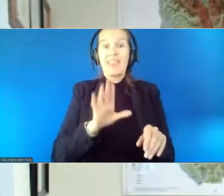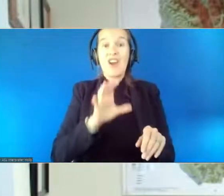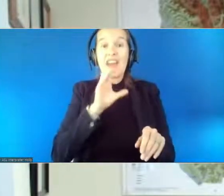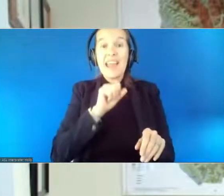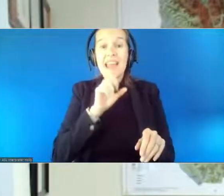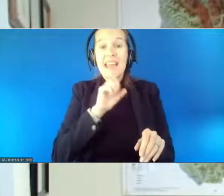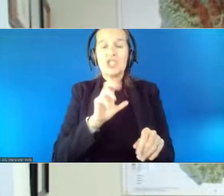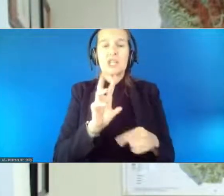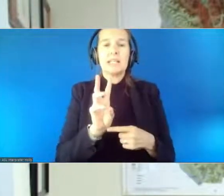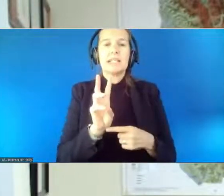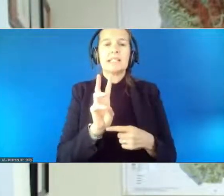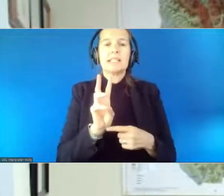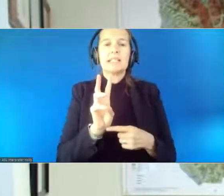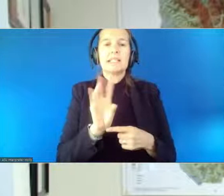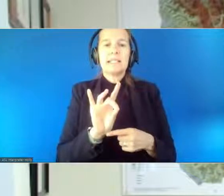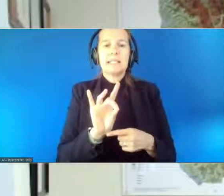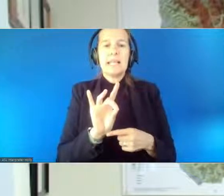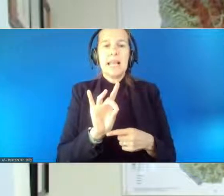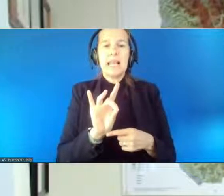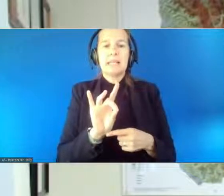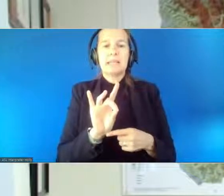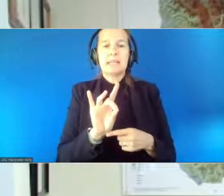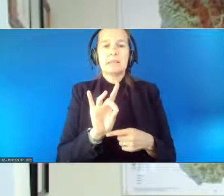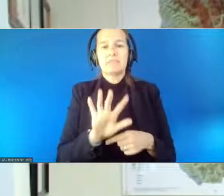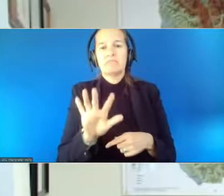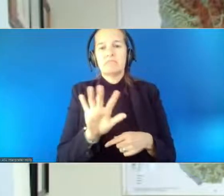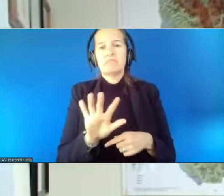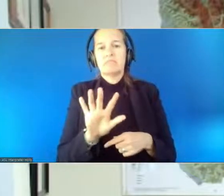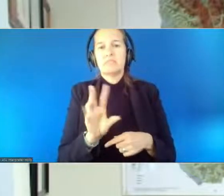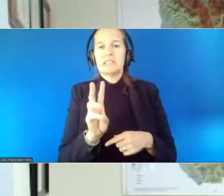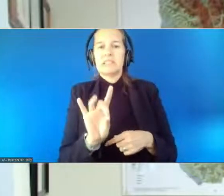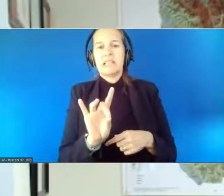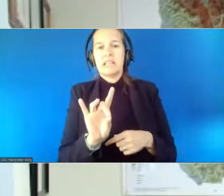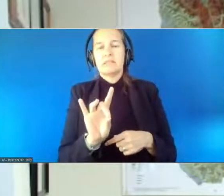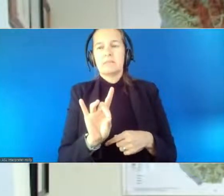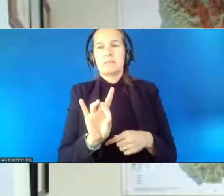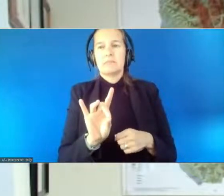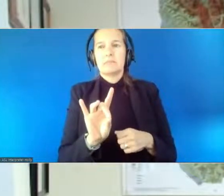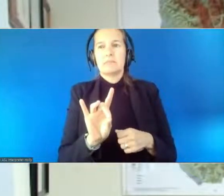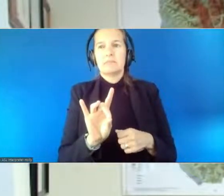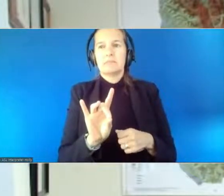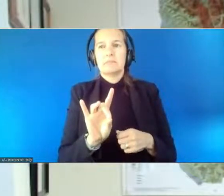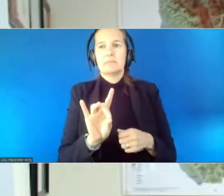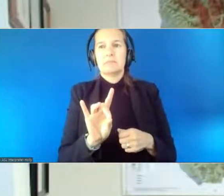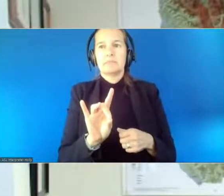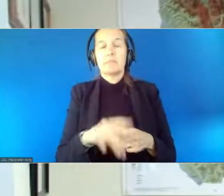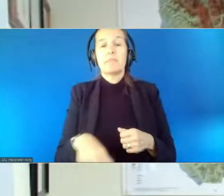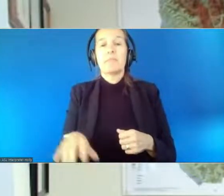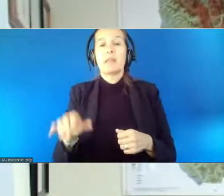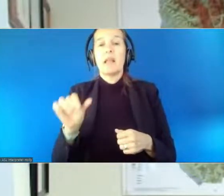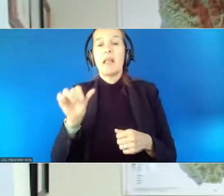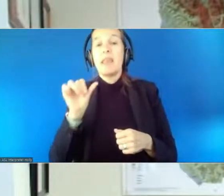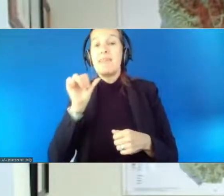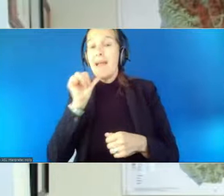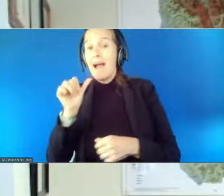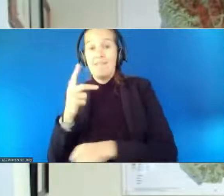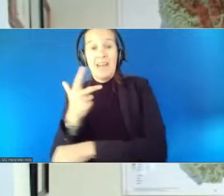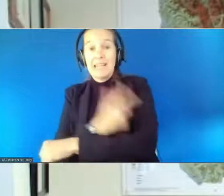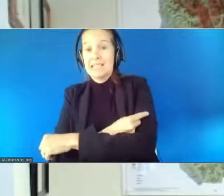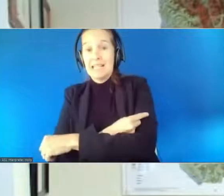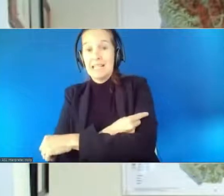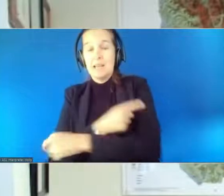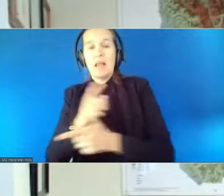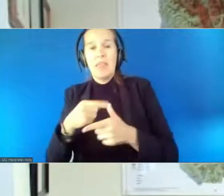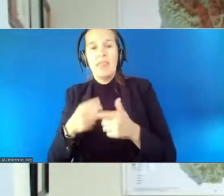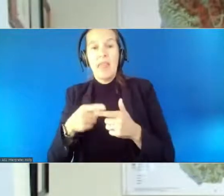of 68. And when they were not vaccinated, the mortality